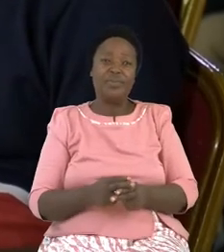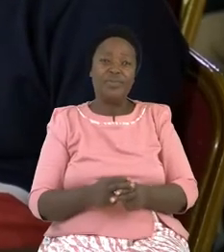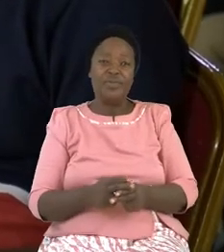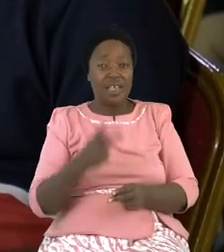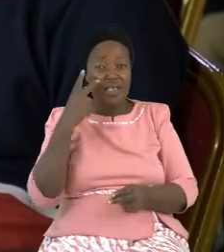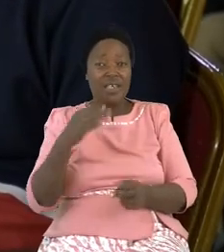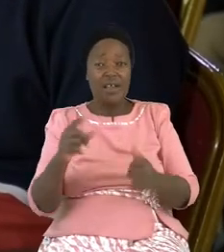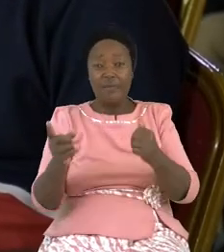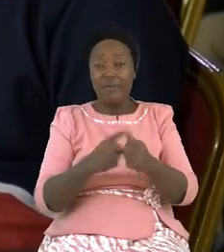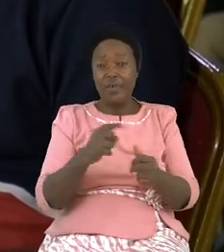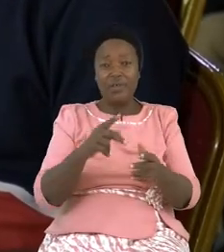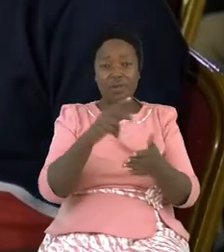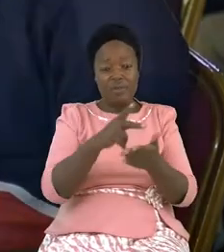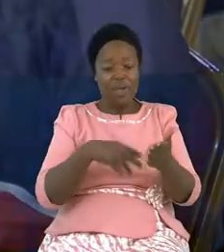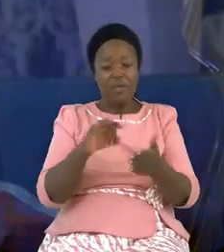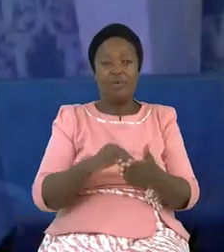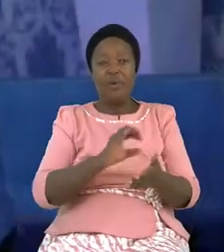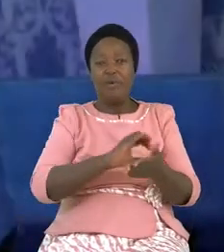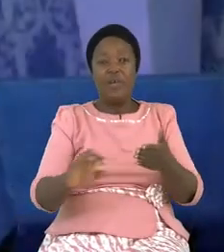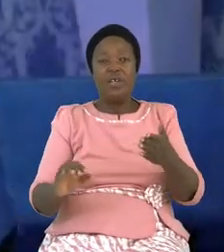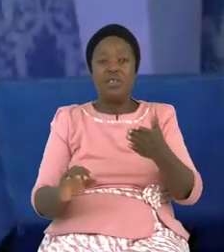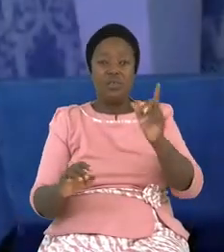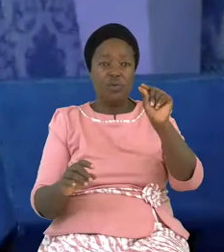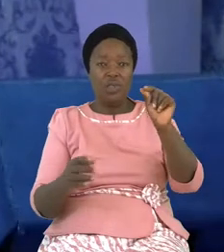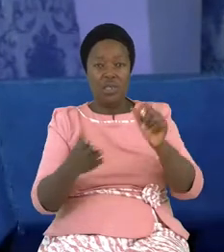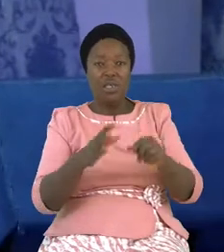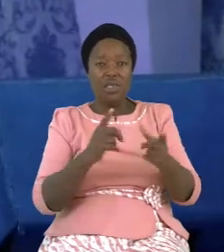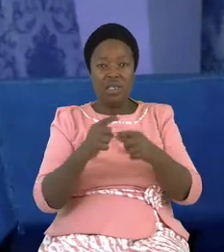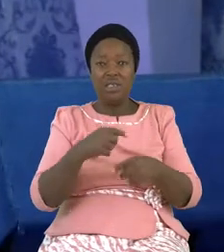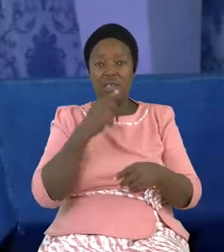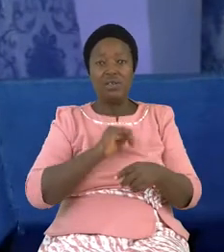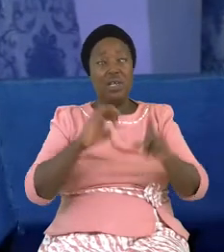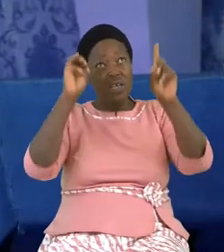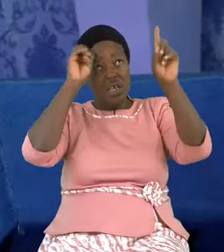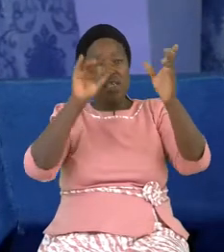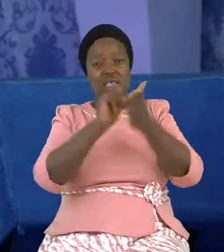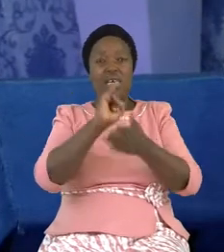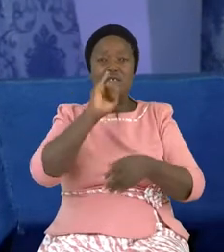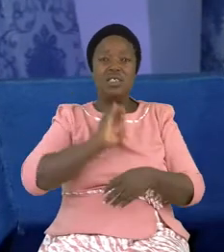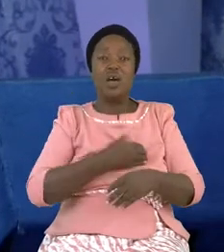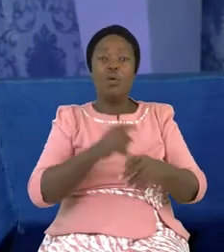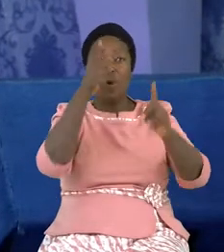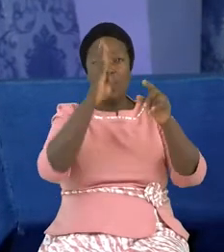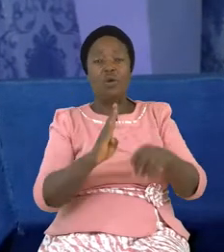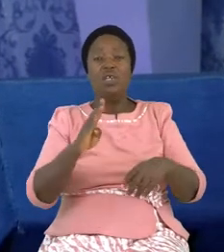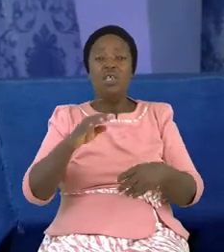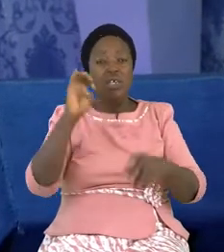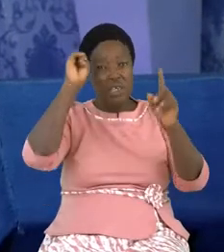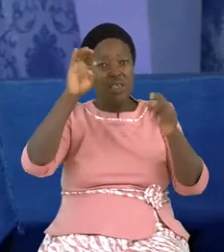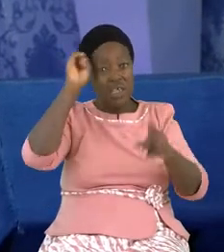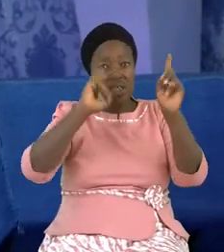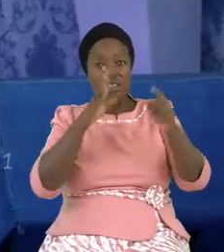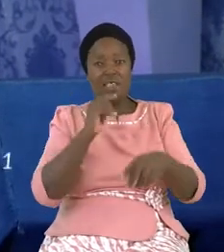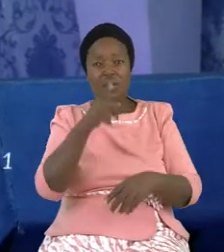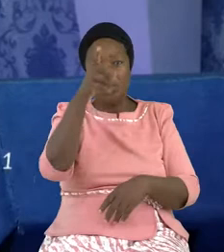verse 20 there. In verse 20, it tells us, he that is our God is the God of salvation.